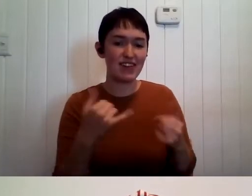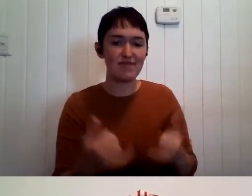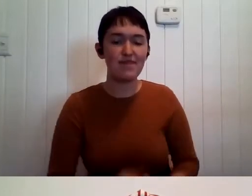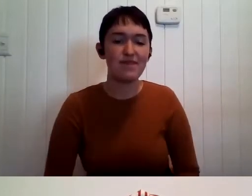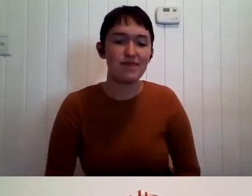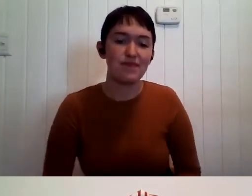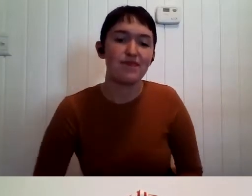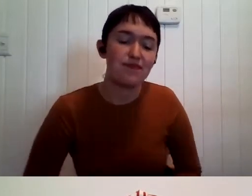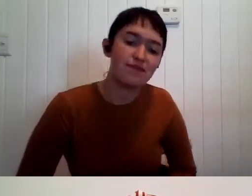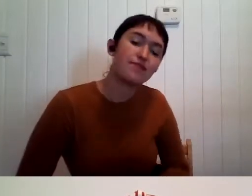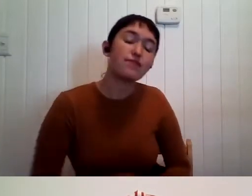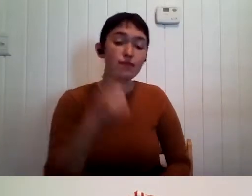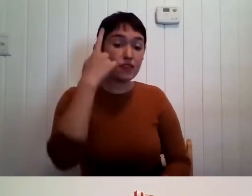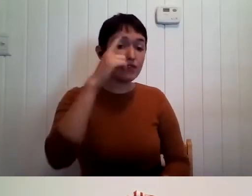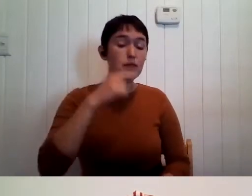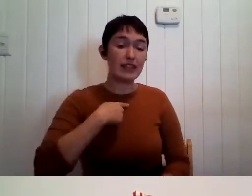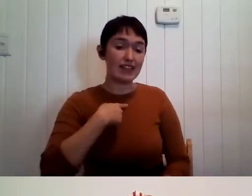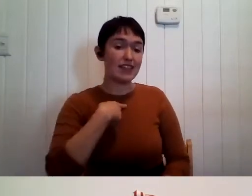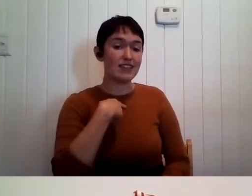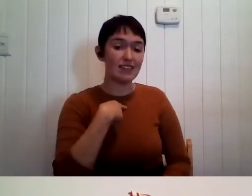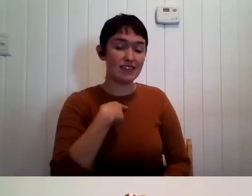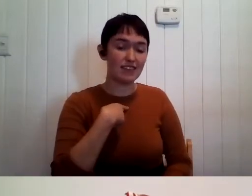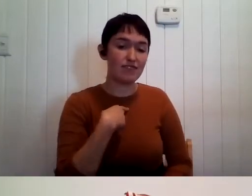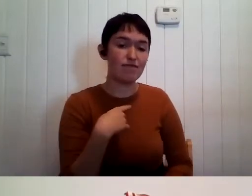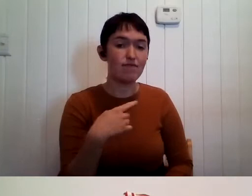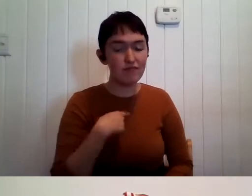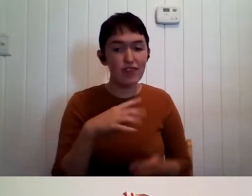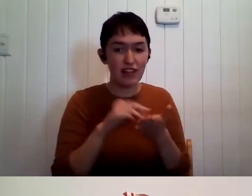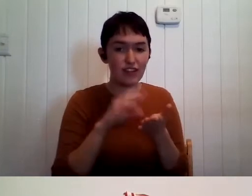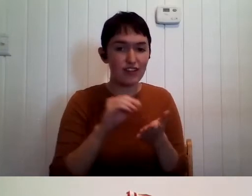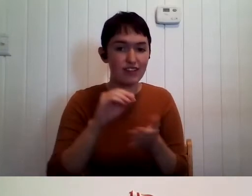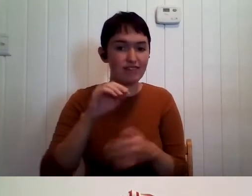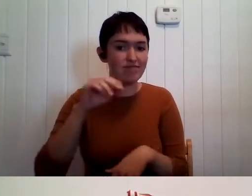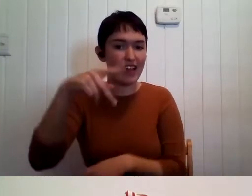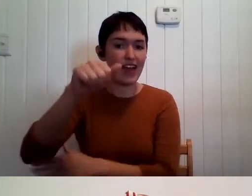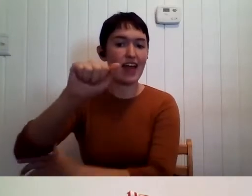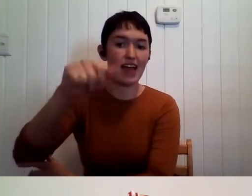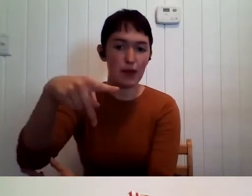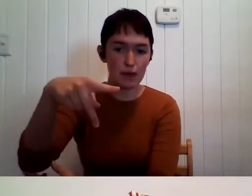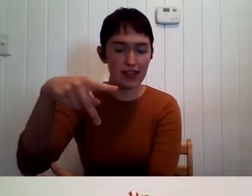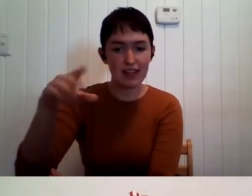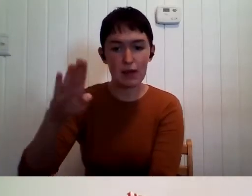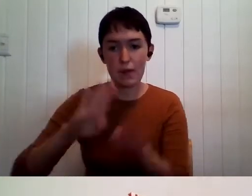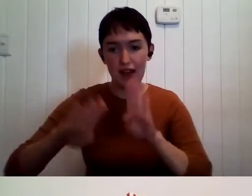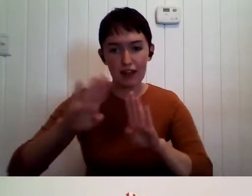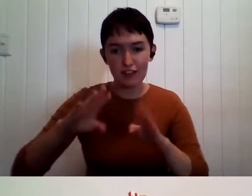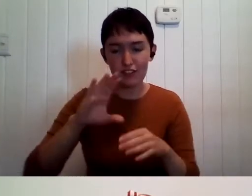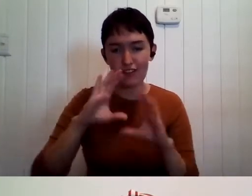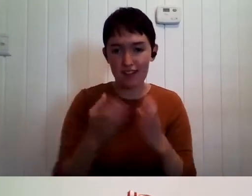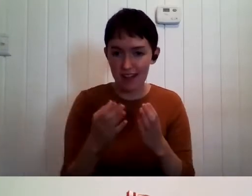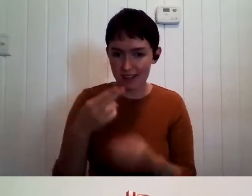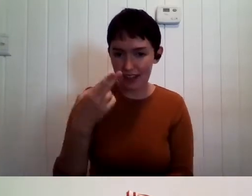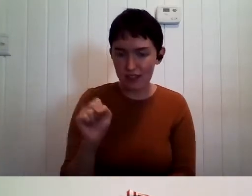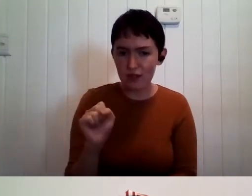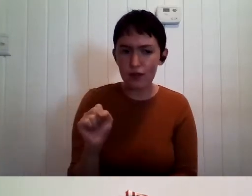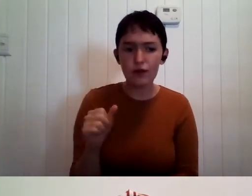For me, it was when I started learning in my AP biology class in high school. I think that's when it really clicked to